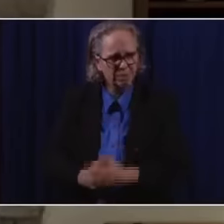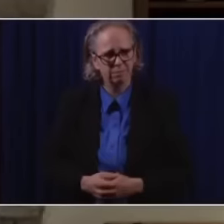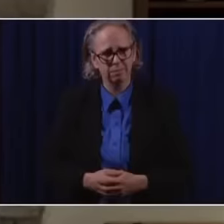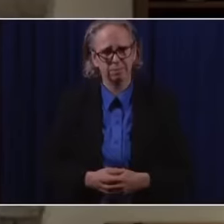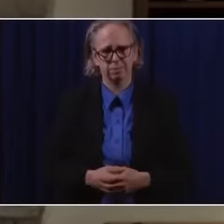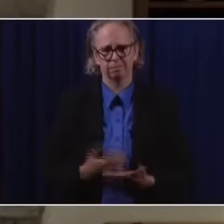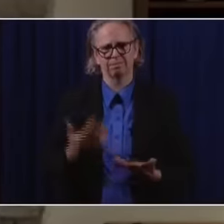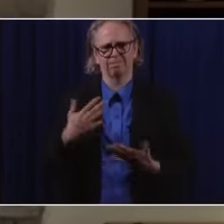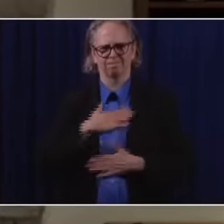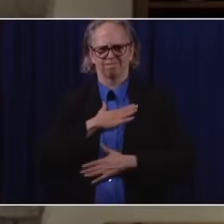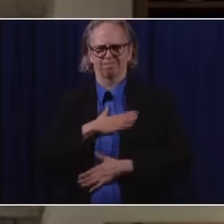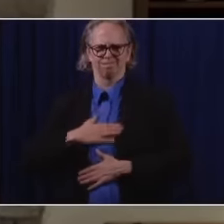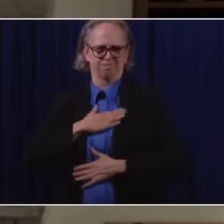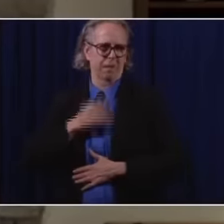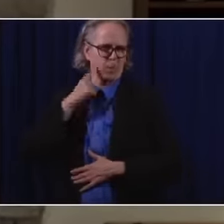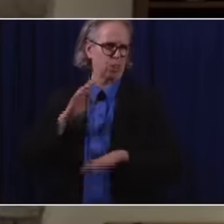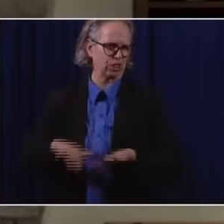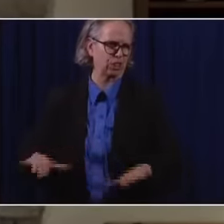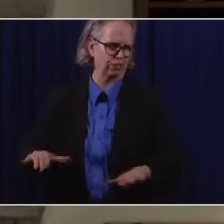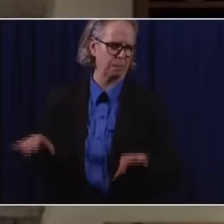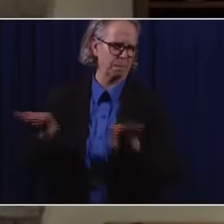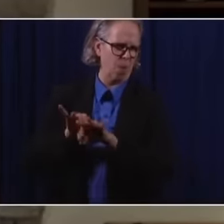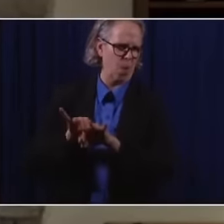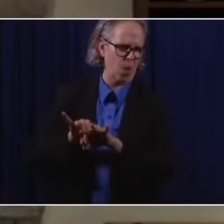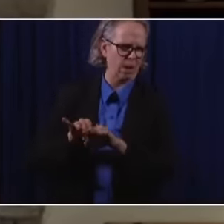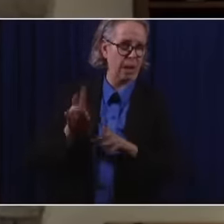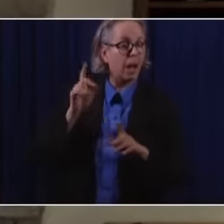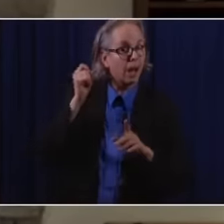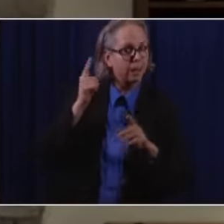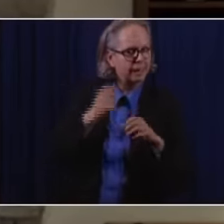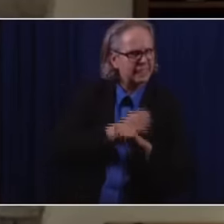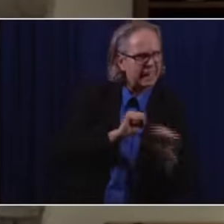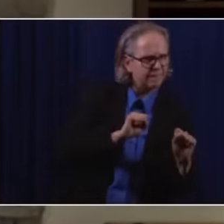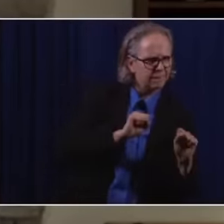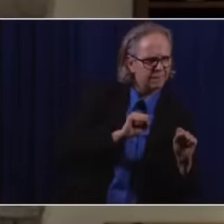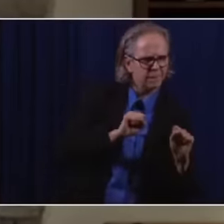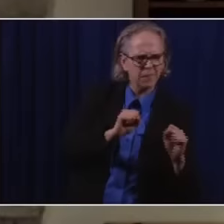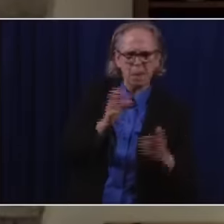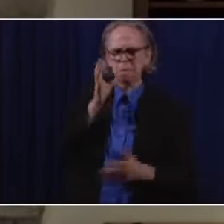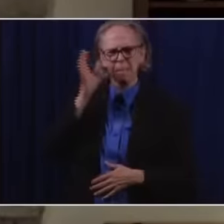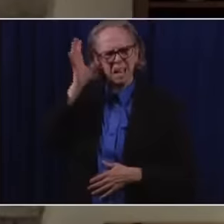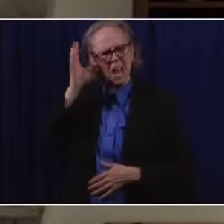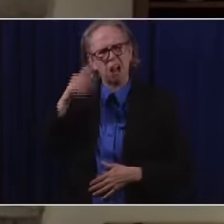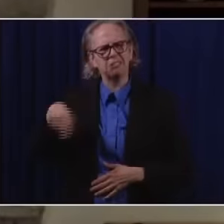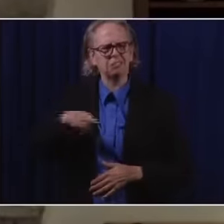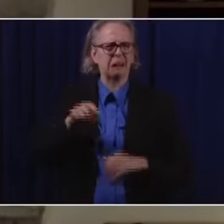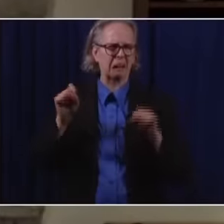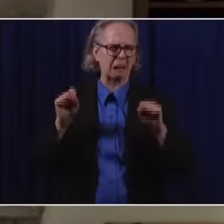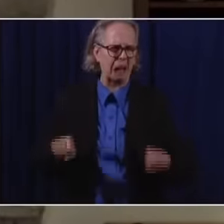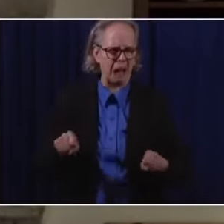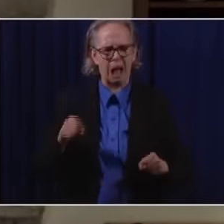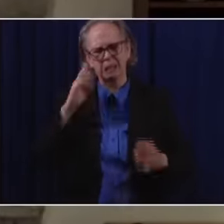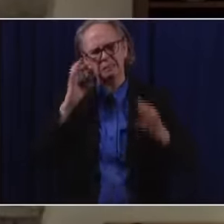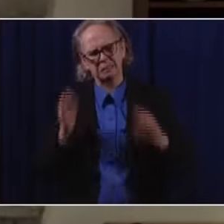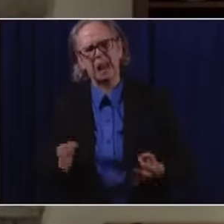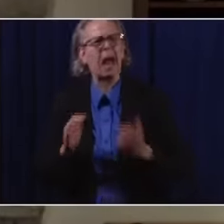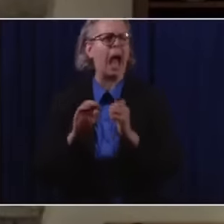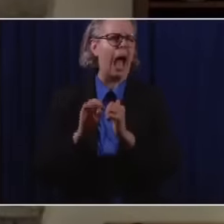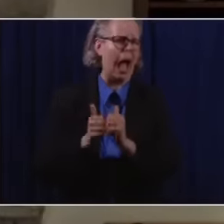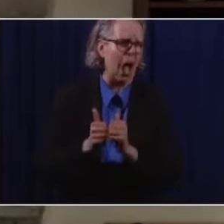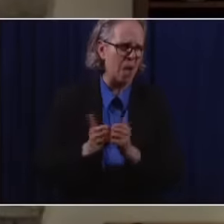think parents can supervise that and come up with a safe way of doing it. Don't go right up to that